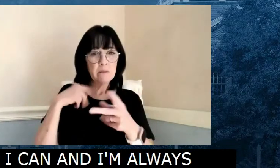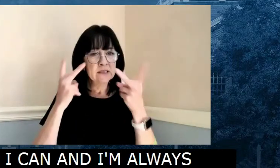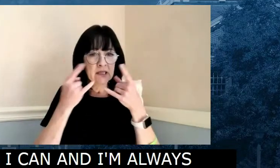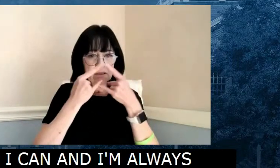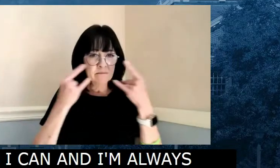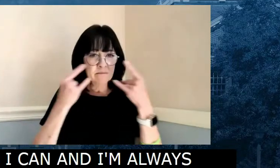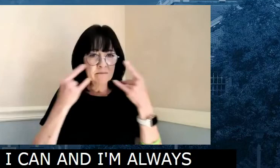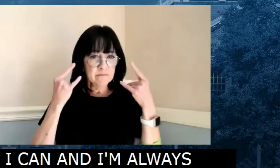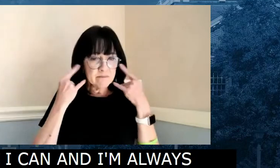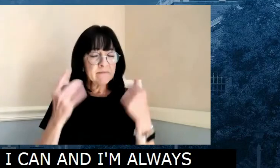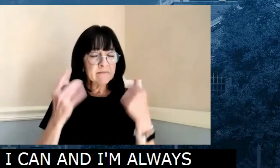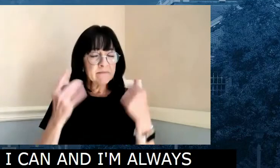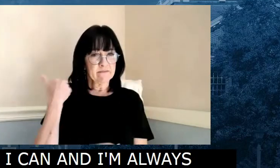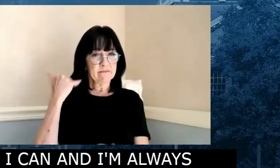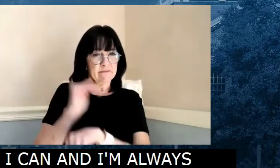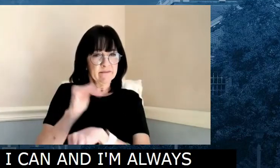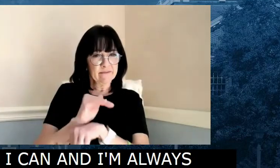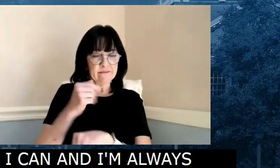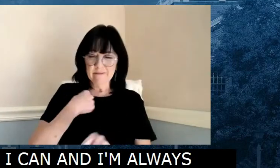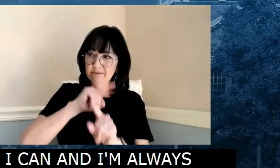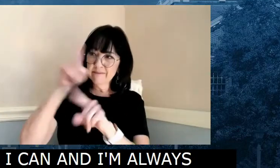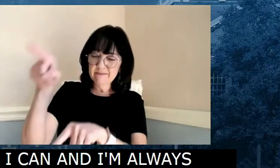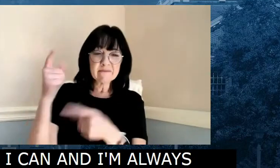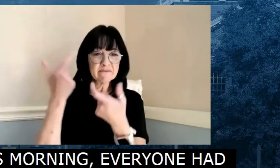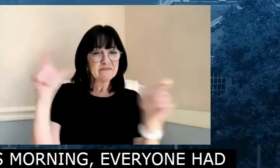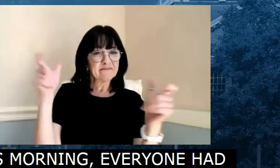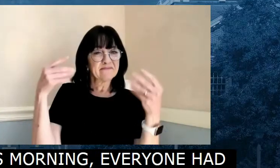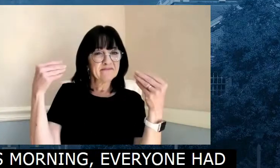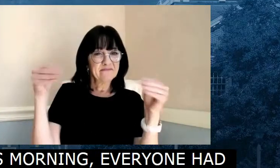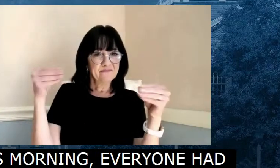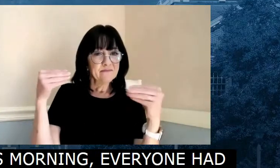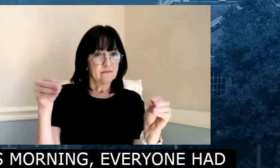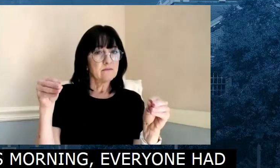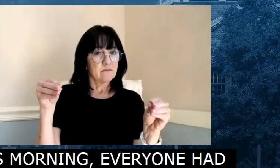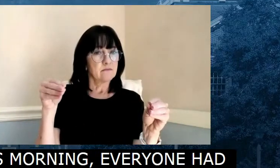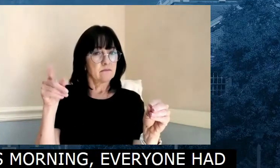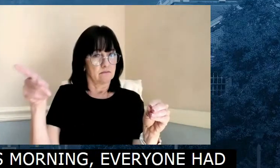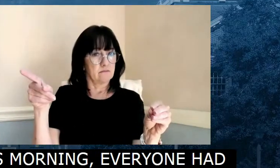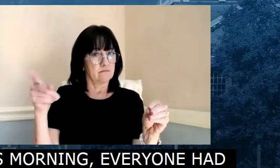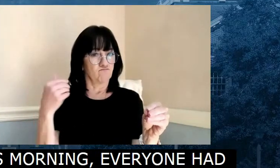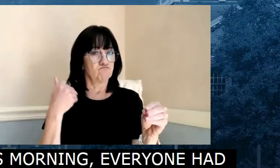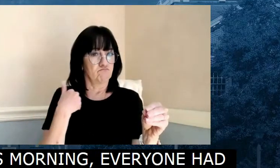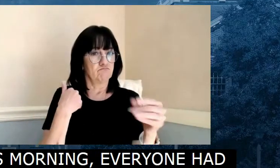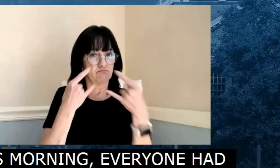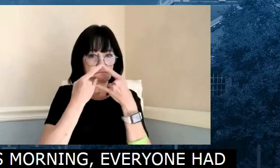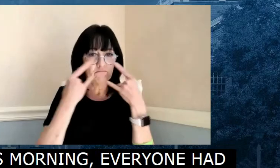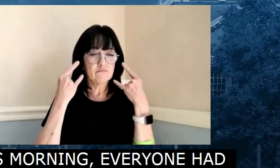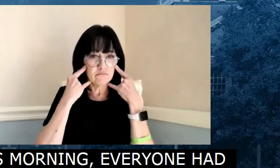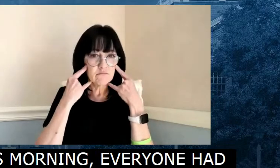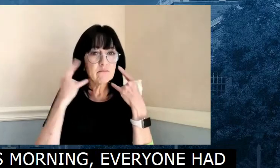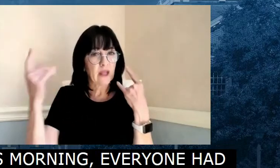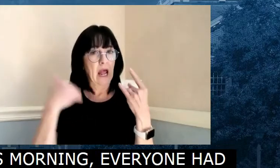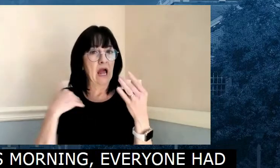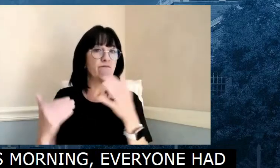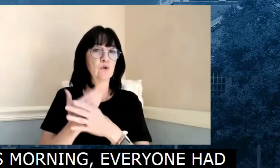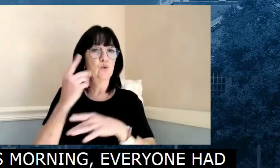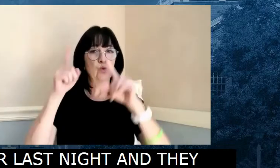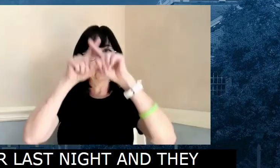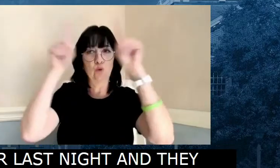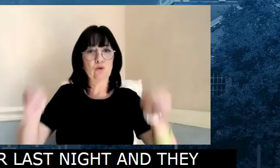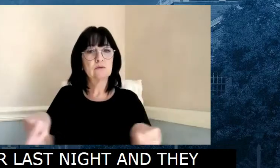night, and look like they have news signs saying that they're going to require masks. I think it just makes